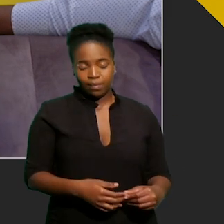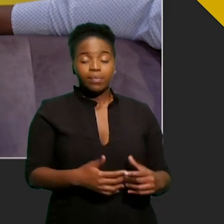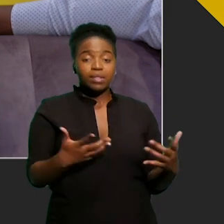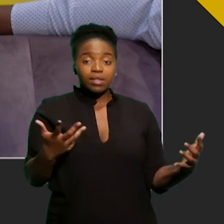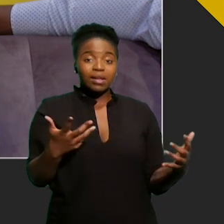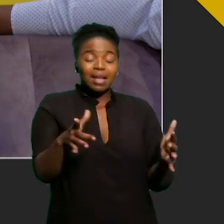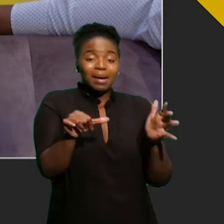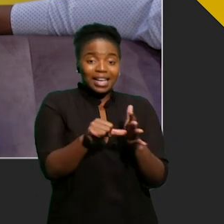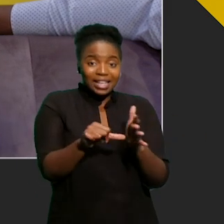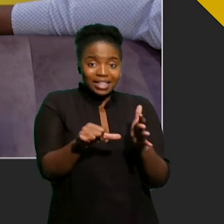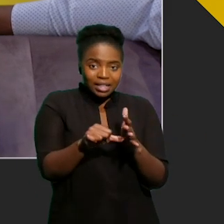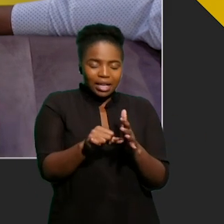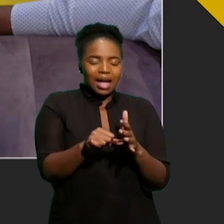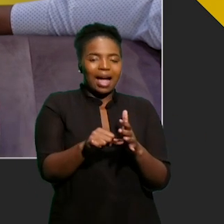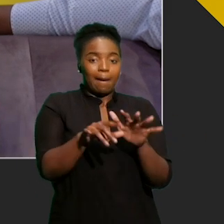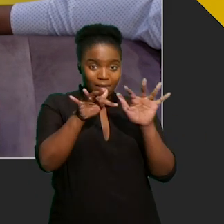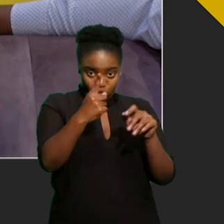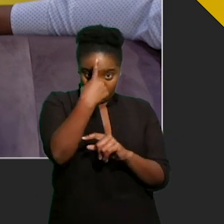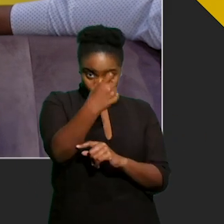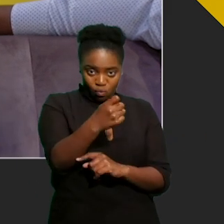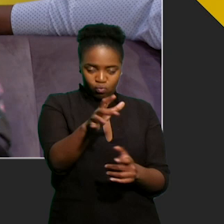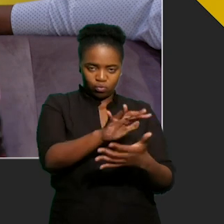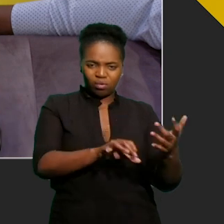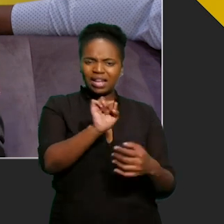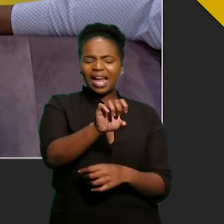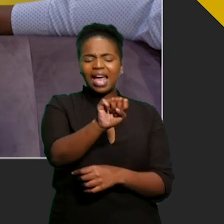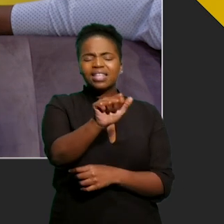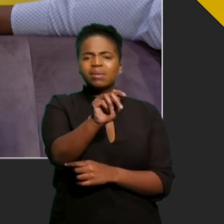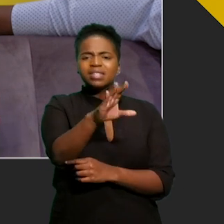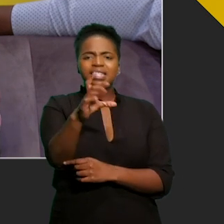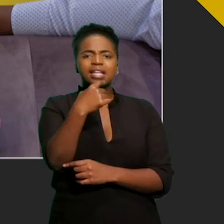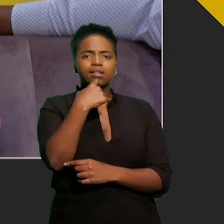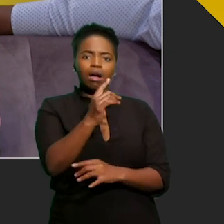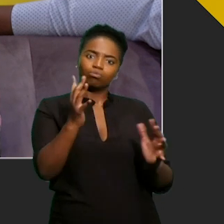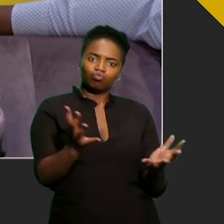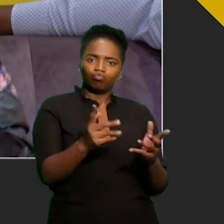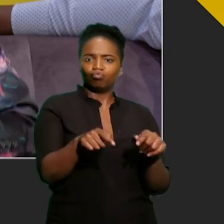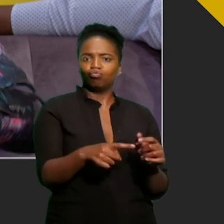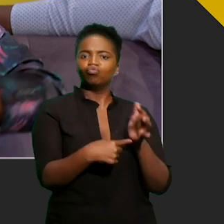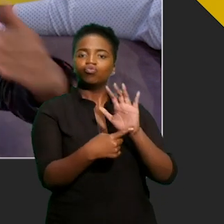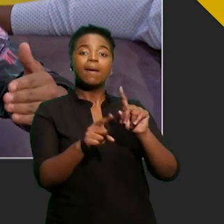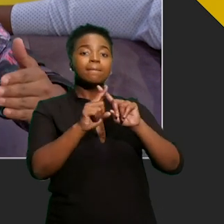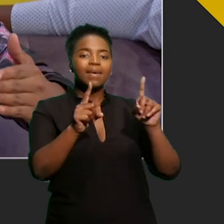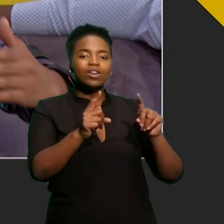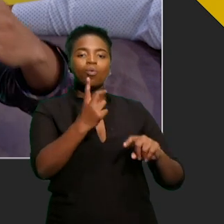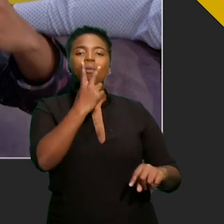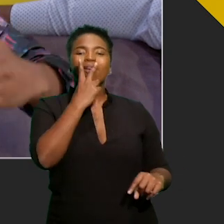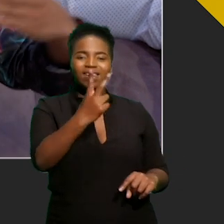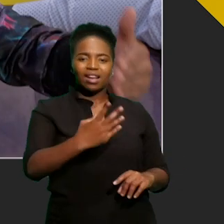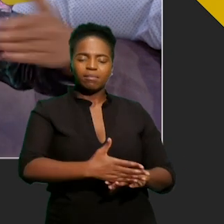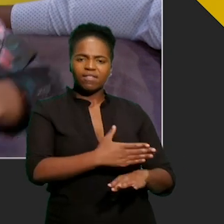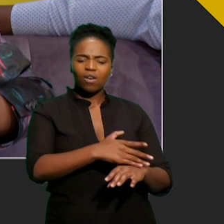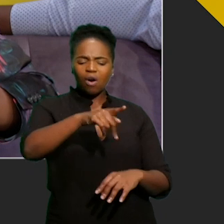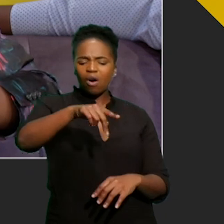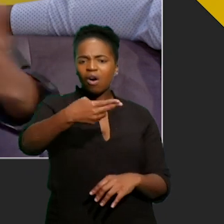it, it's about credibility. So you know, even if SABC were to pay me to promote this show, but because you've seen Phil